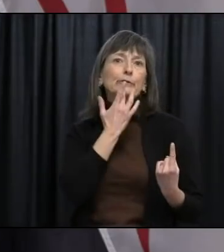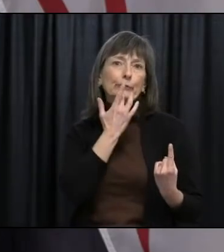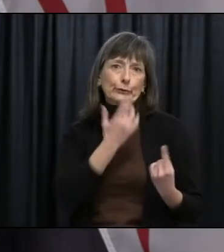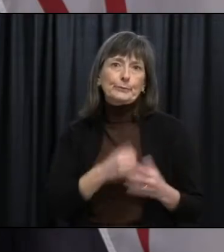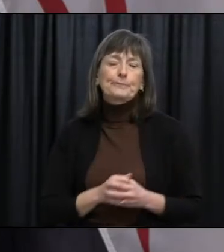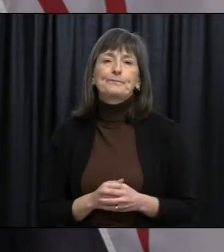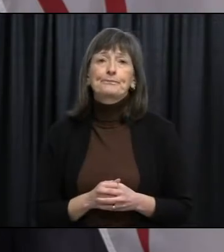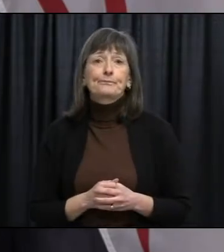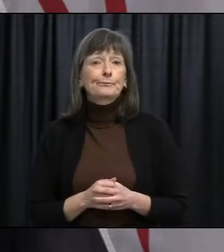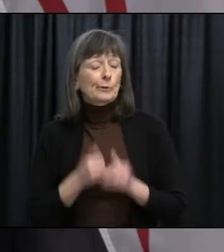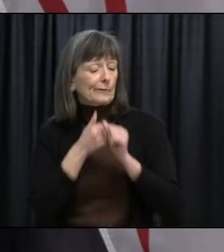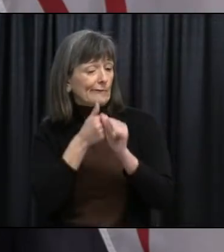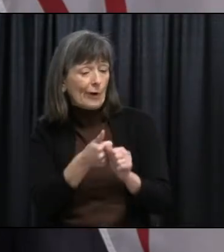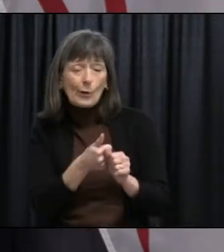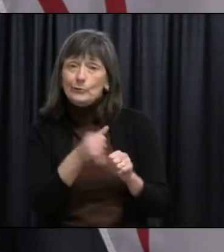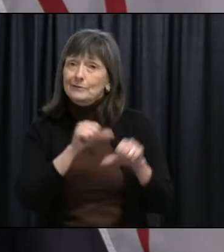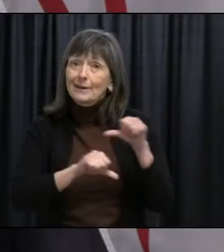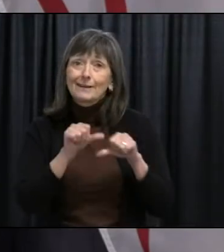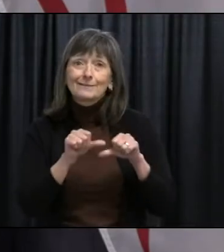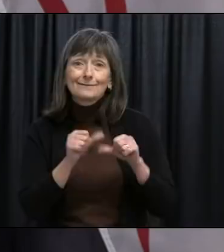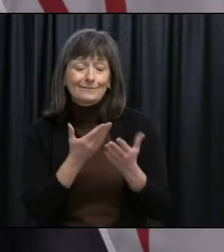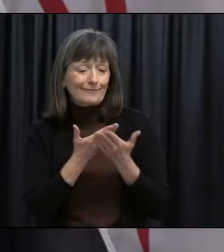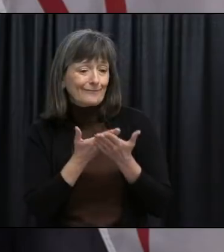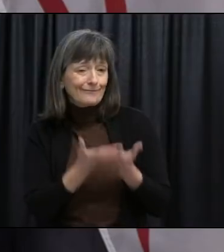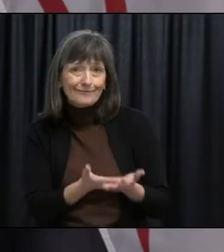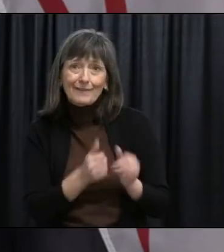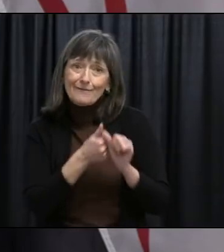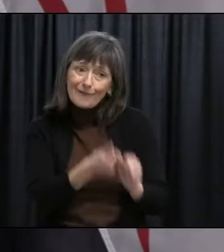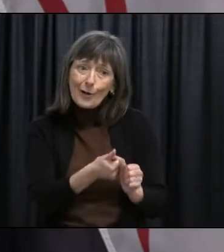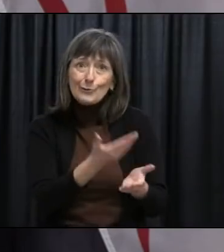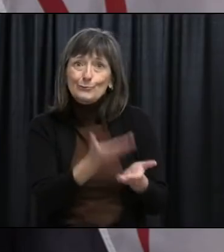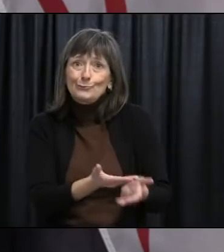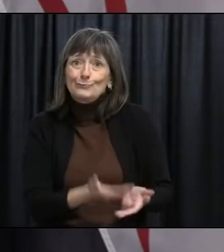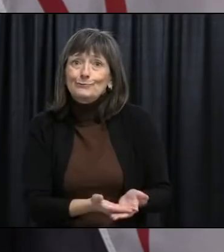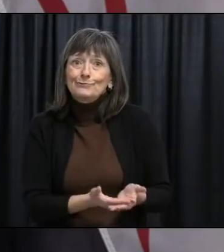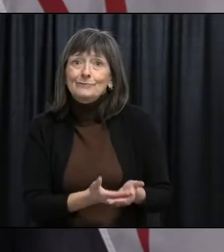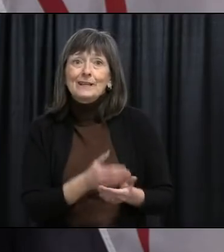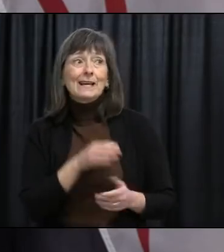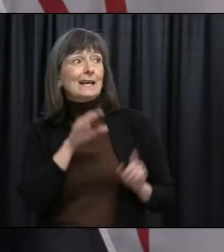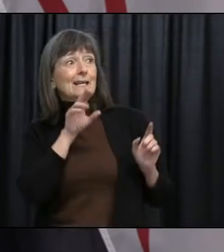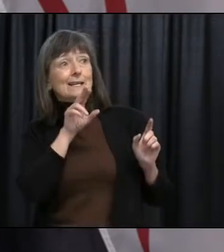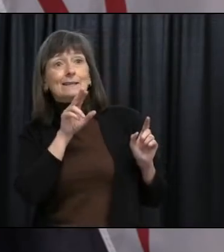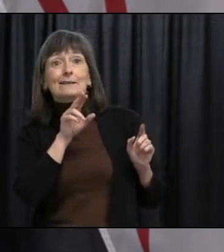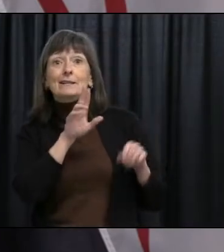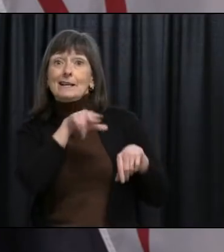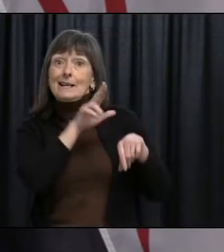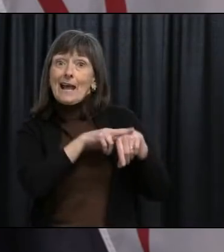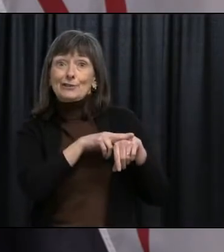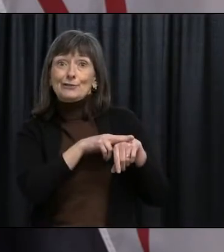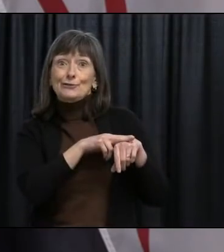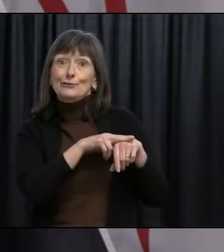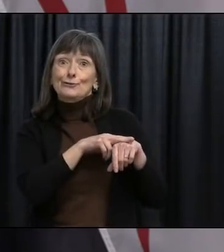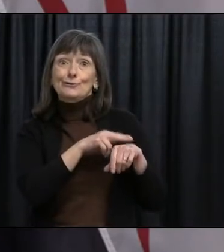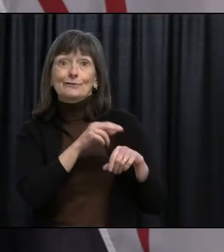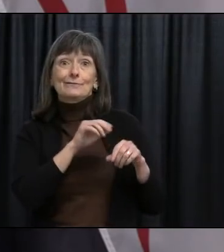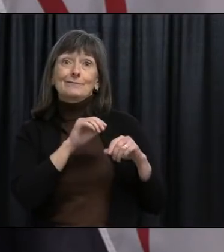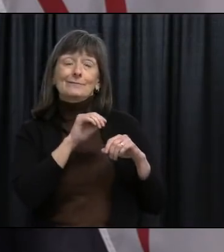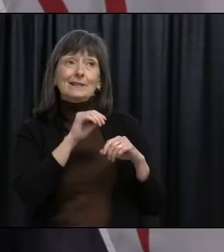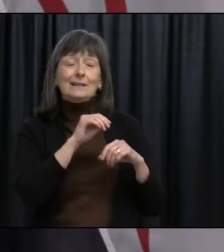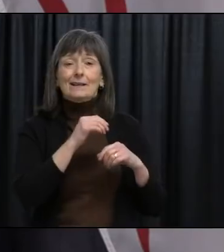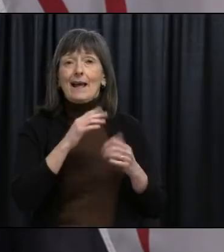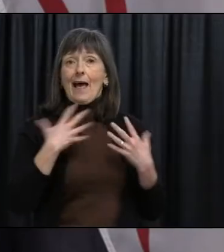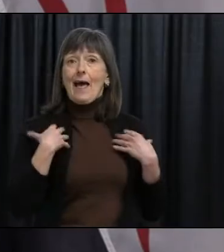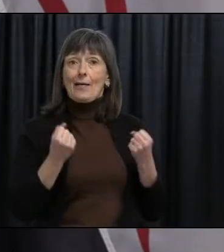have to go by the science and the evidence, and that's what NACI follows, and that's why we follow NACI. But